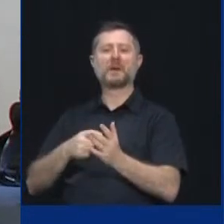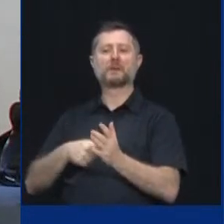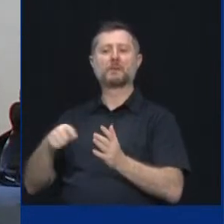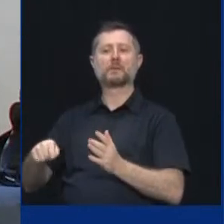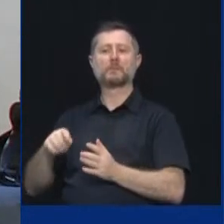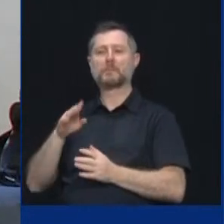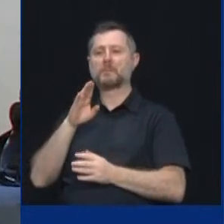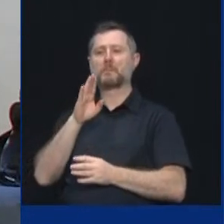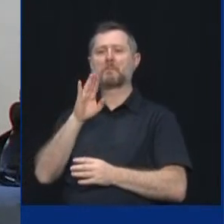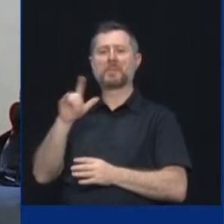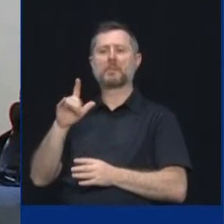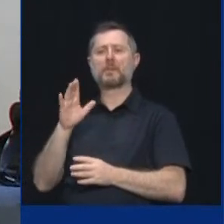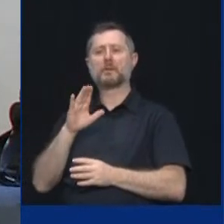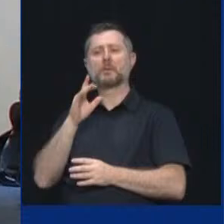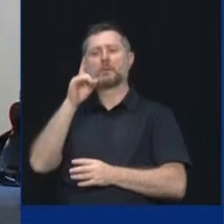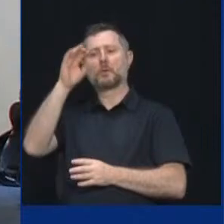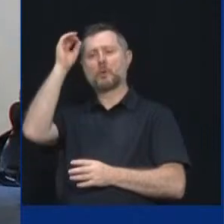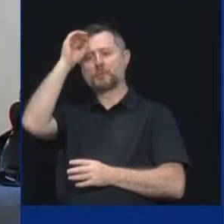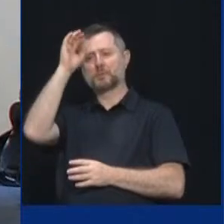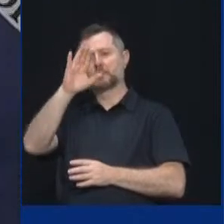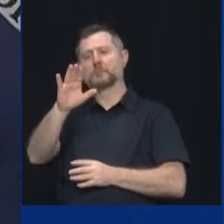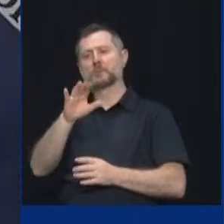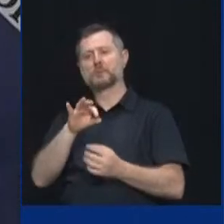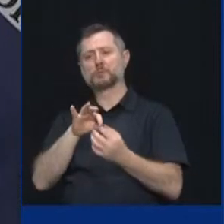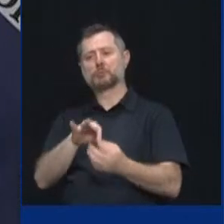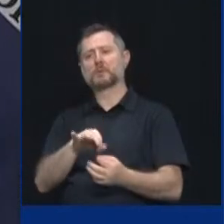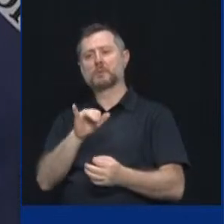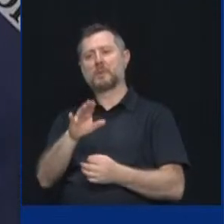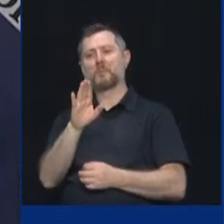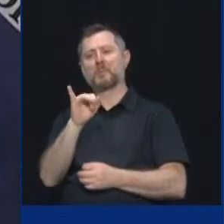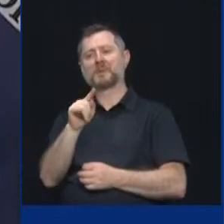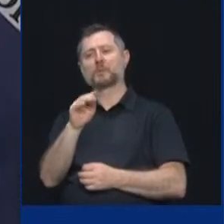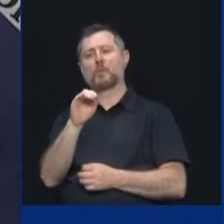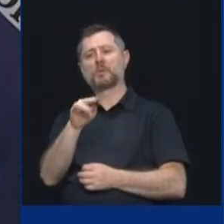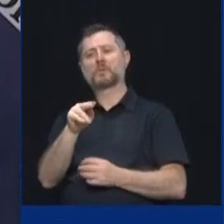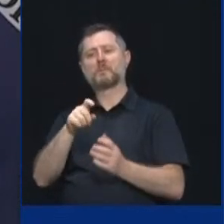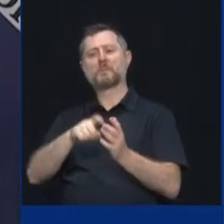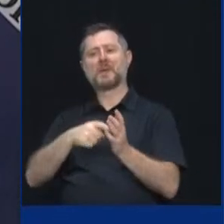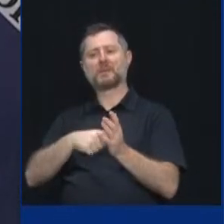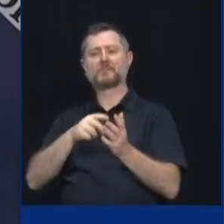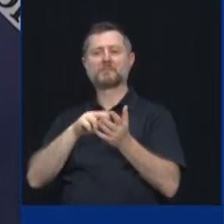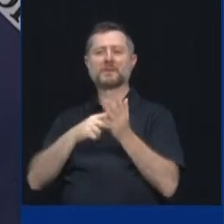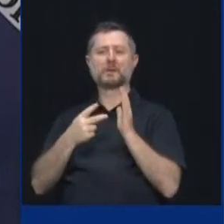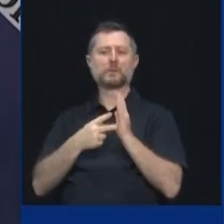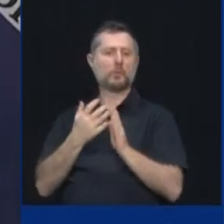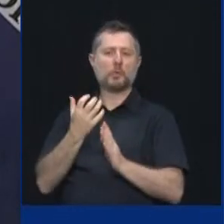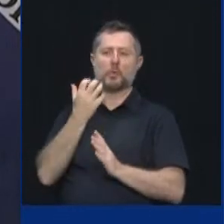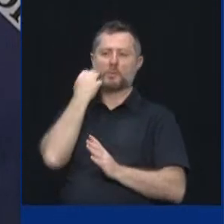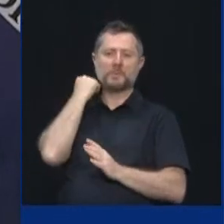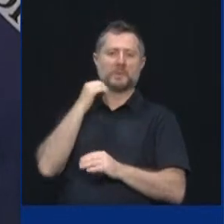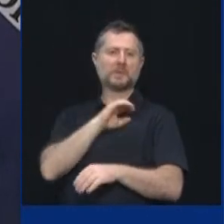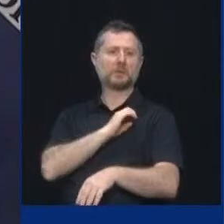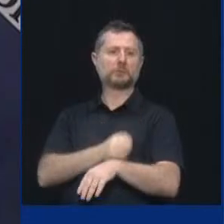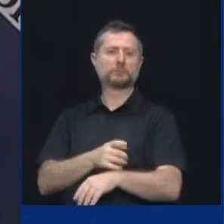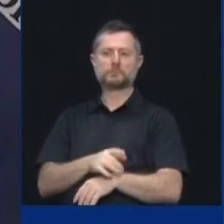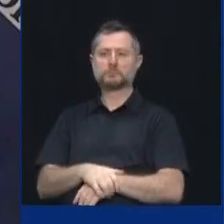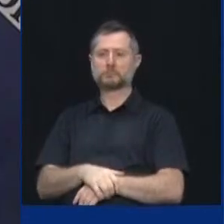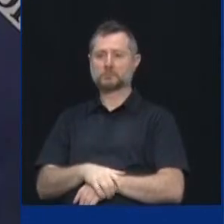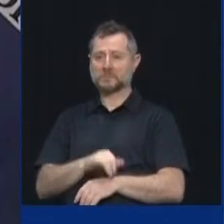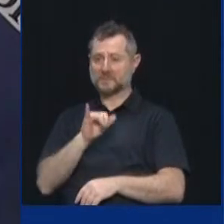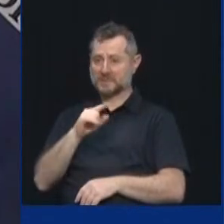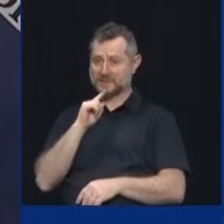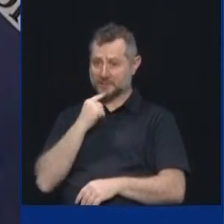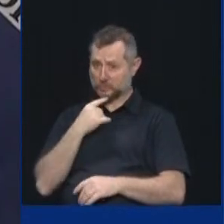for a second. Where do you stand on that in general, or the issue of the fact that There are it is- serious